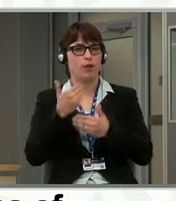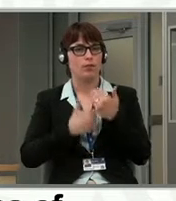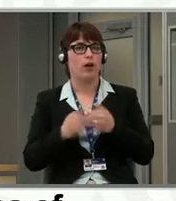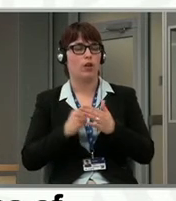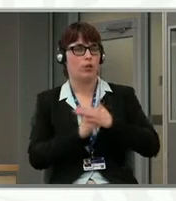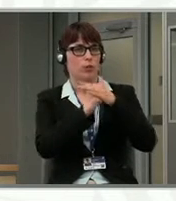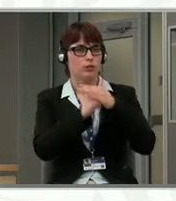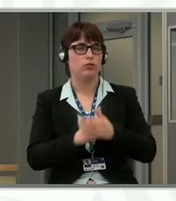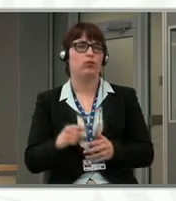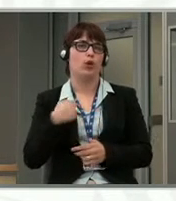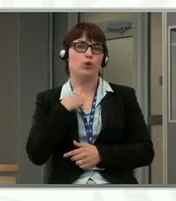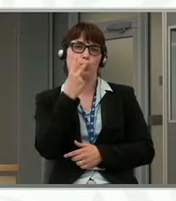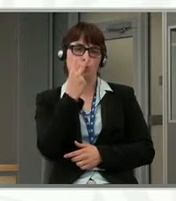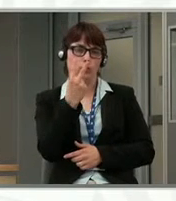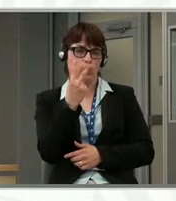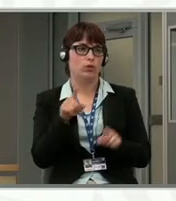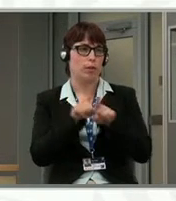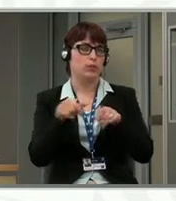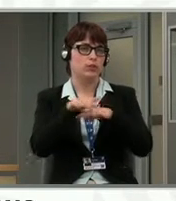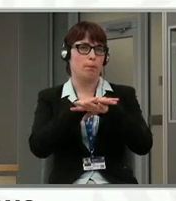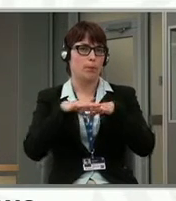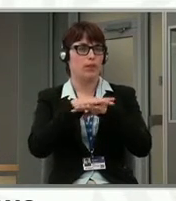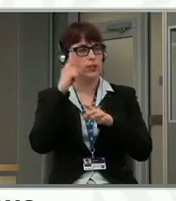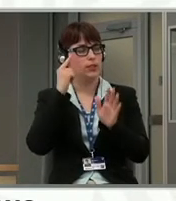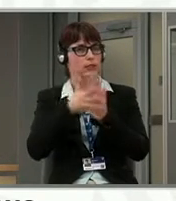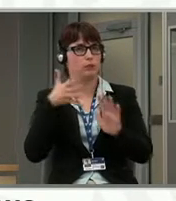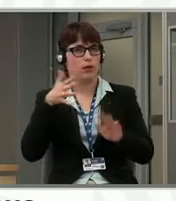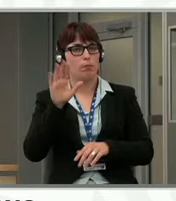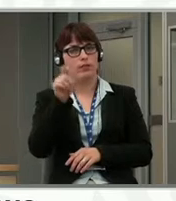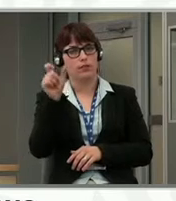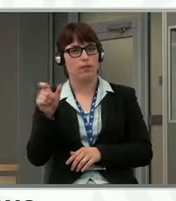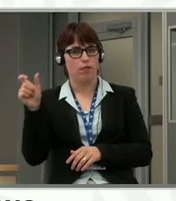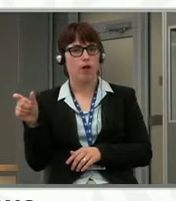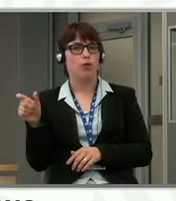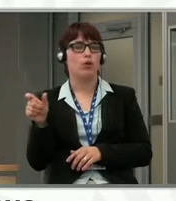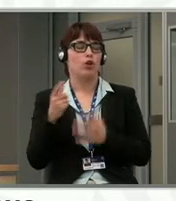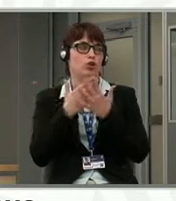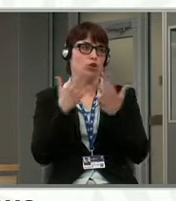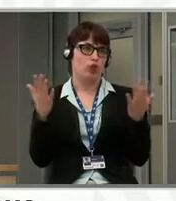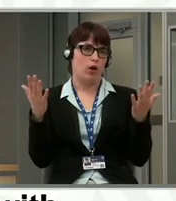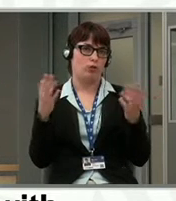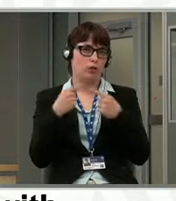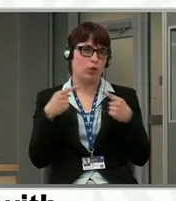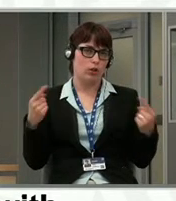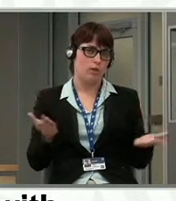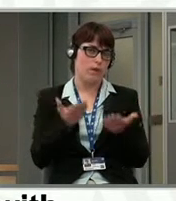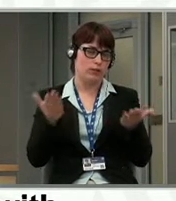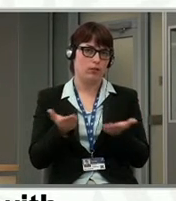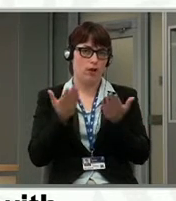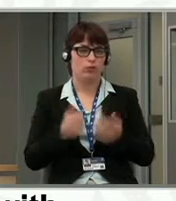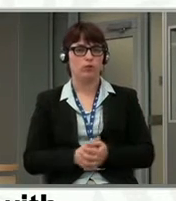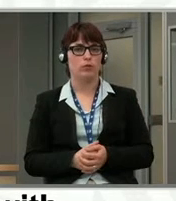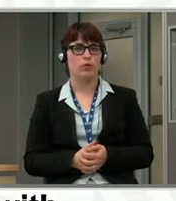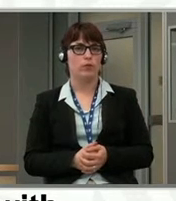One of the most important aspects, if we speak about the support to the persons with disabilities, I believe this